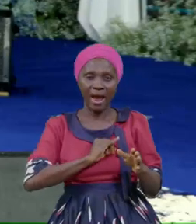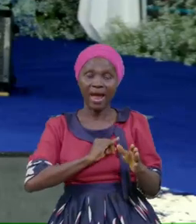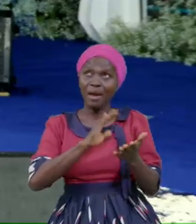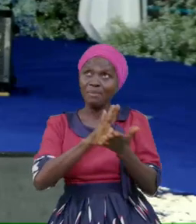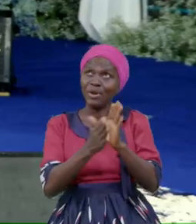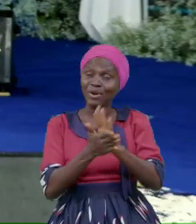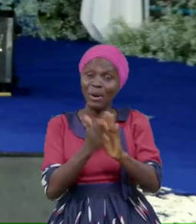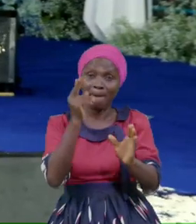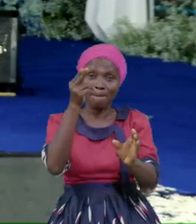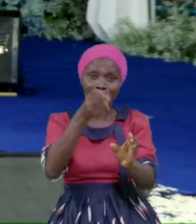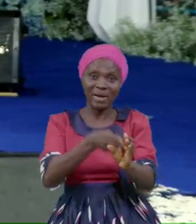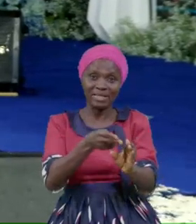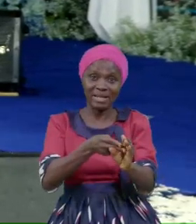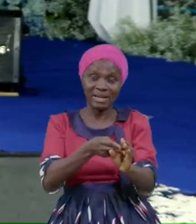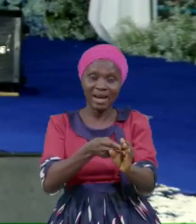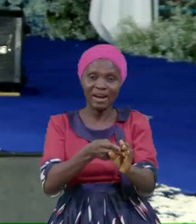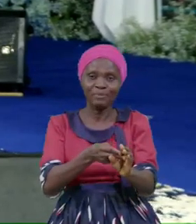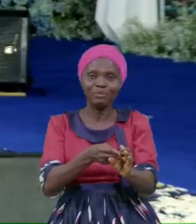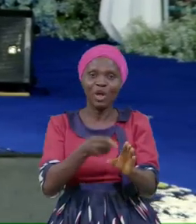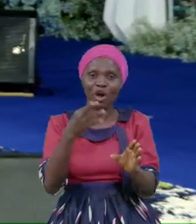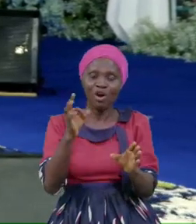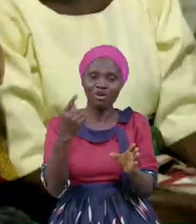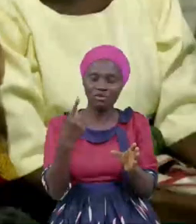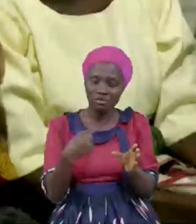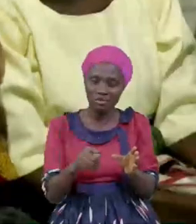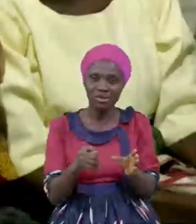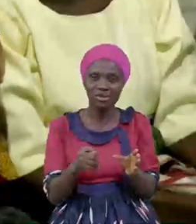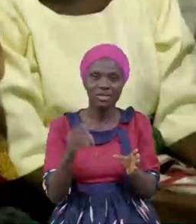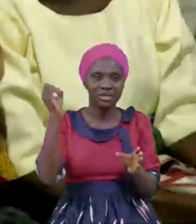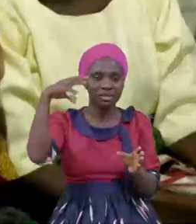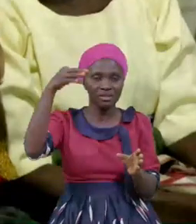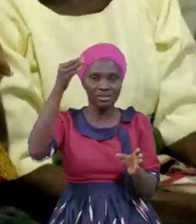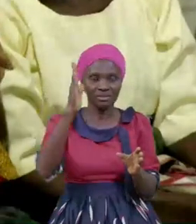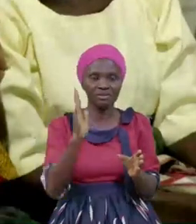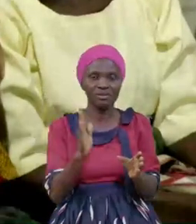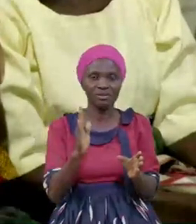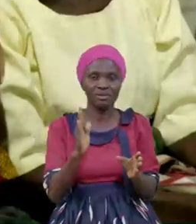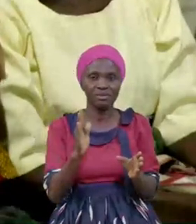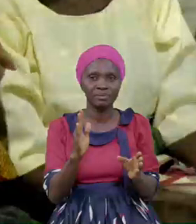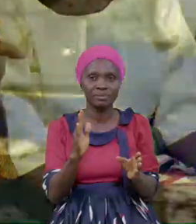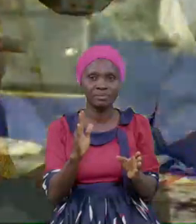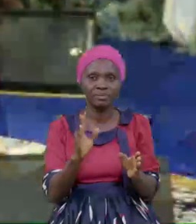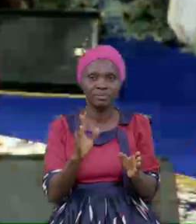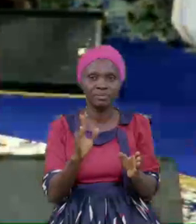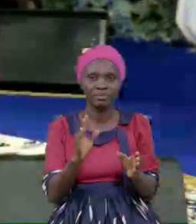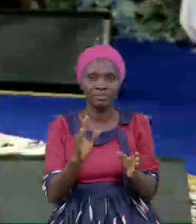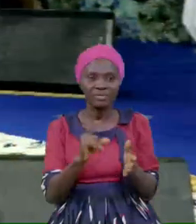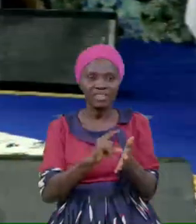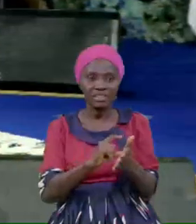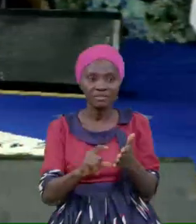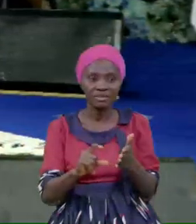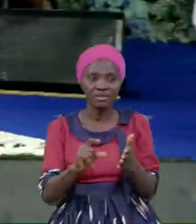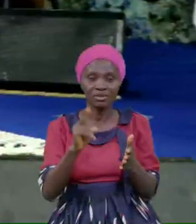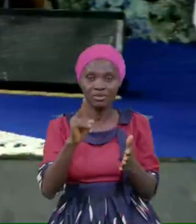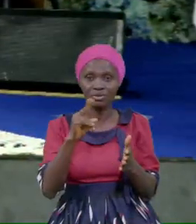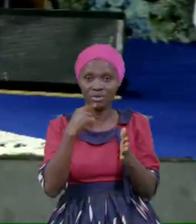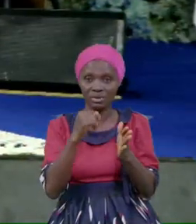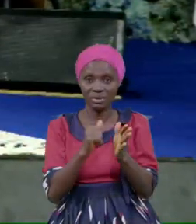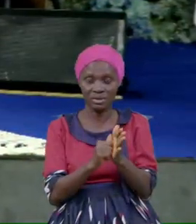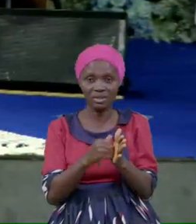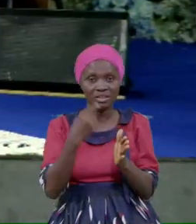the grace of God. Look at verse 2. In verse 2, it says, for he says,